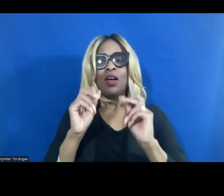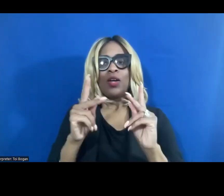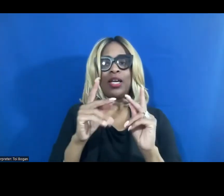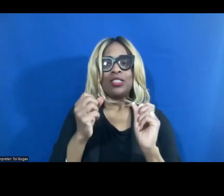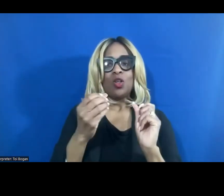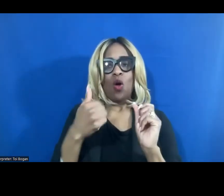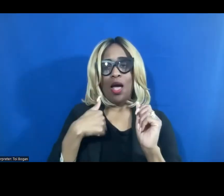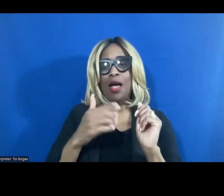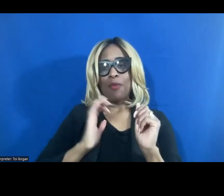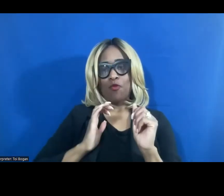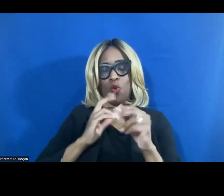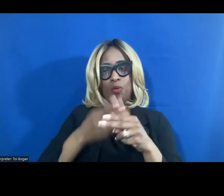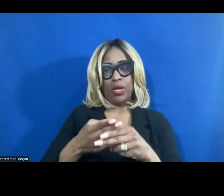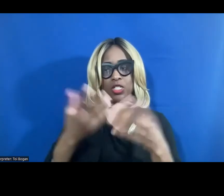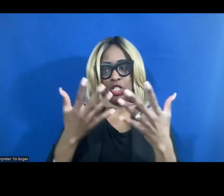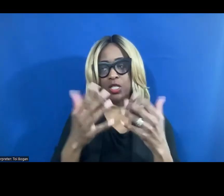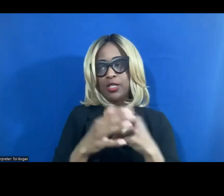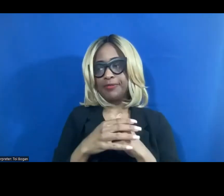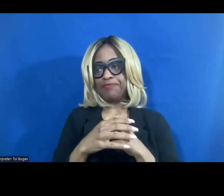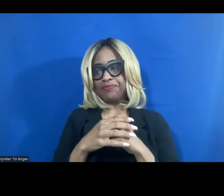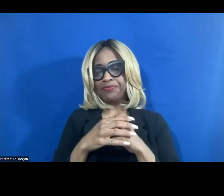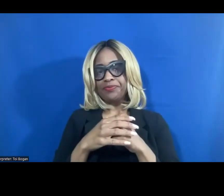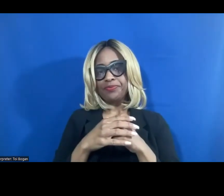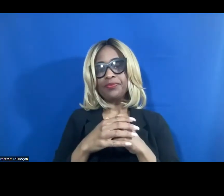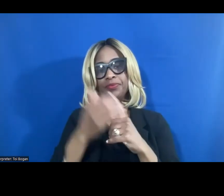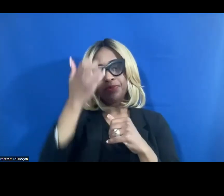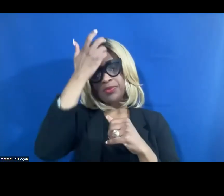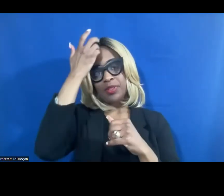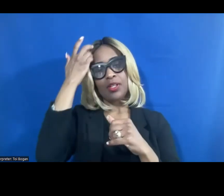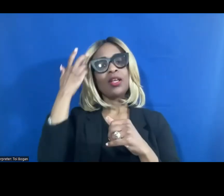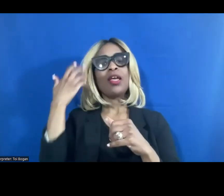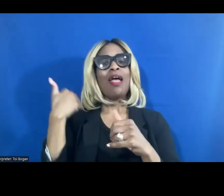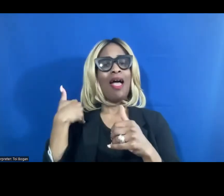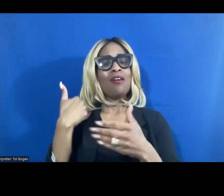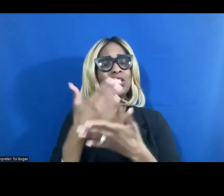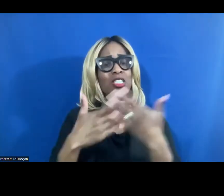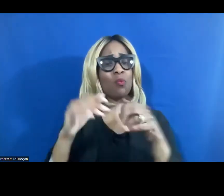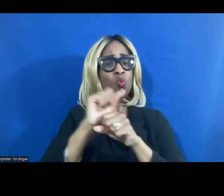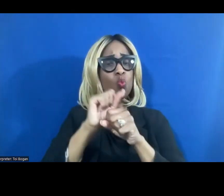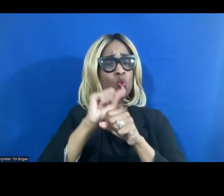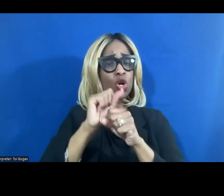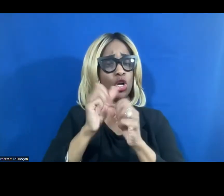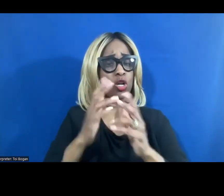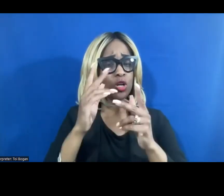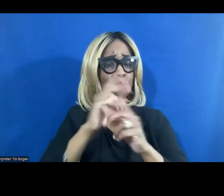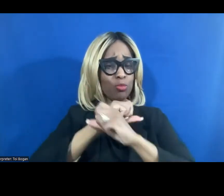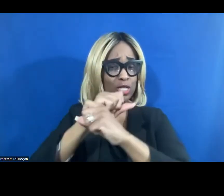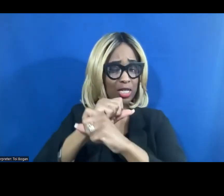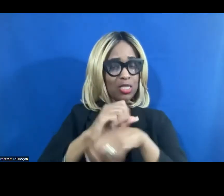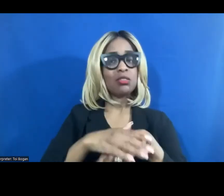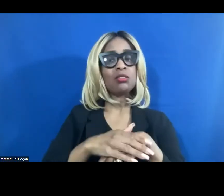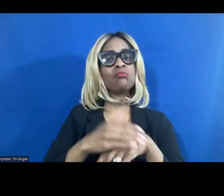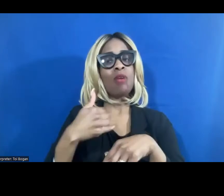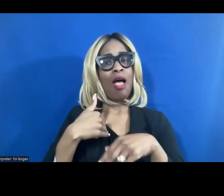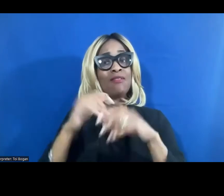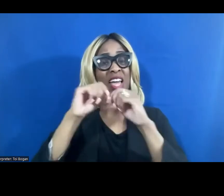mentioned before, there are worker protections in place, and there are agencies that